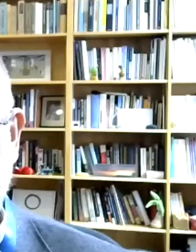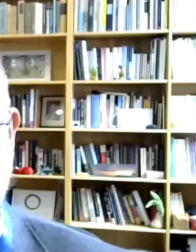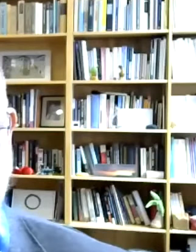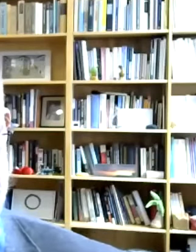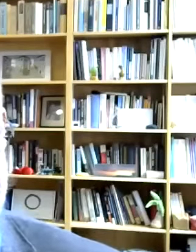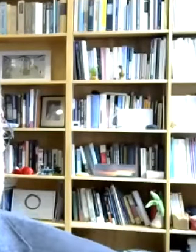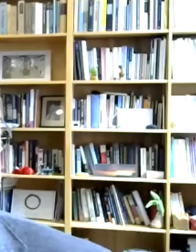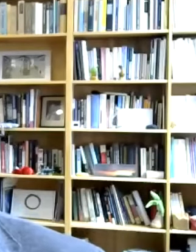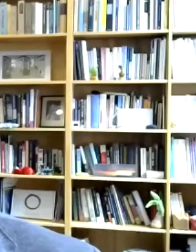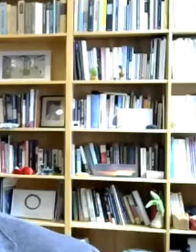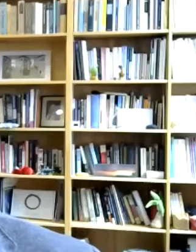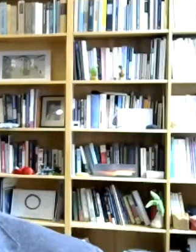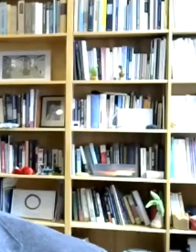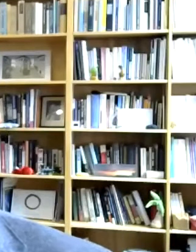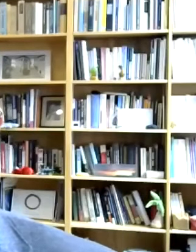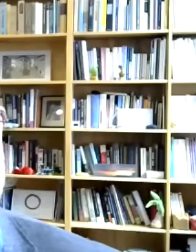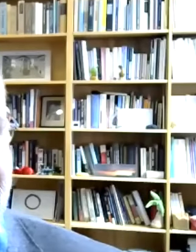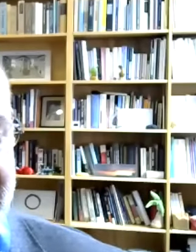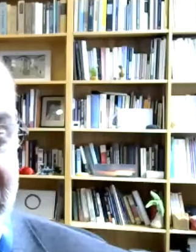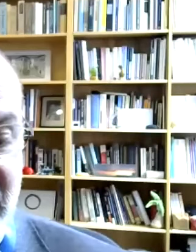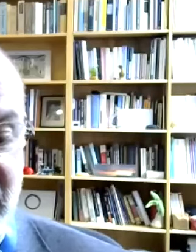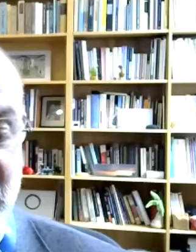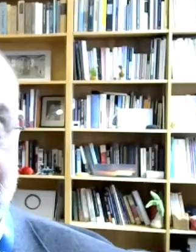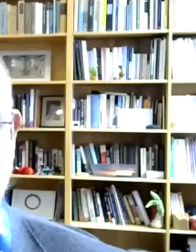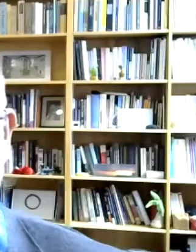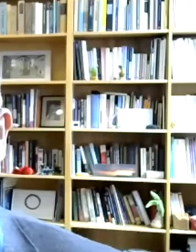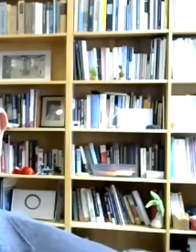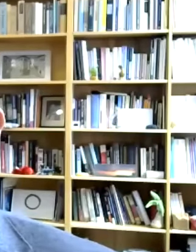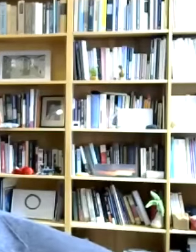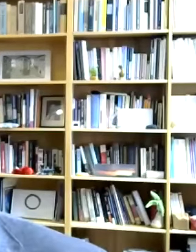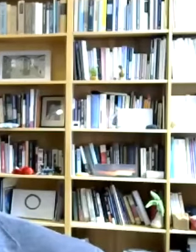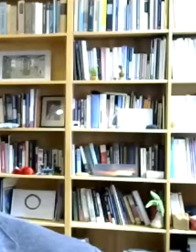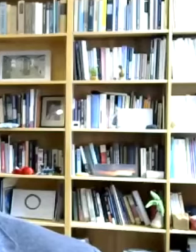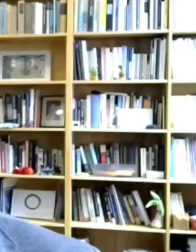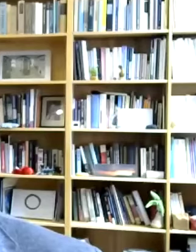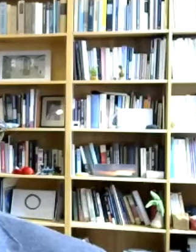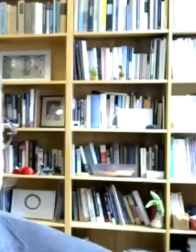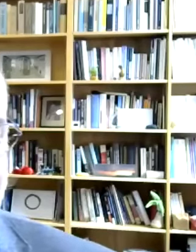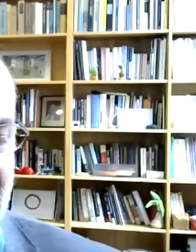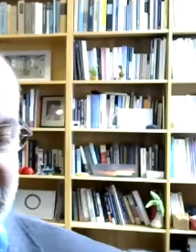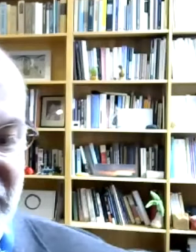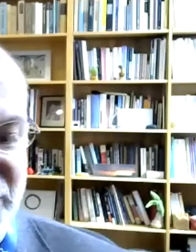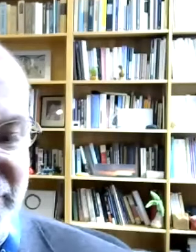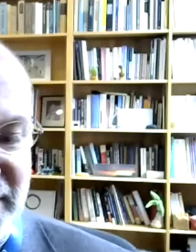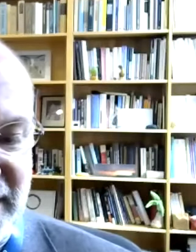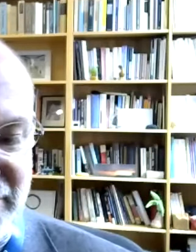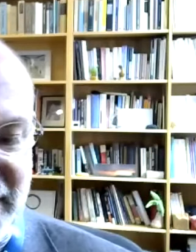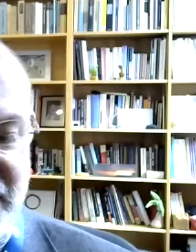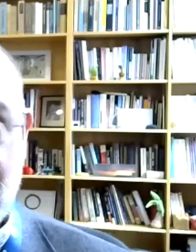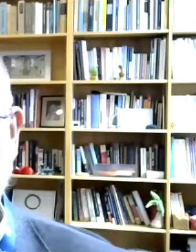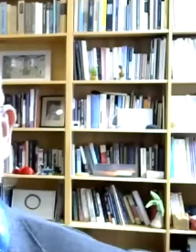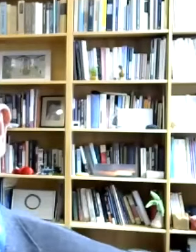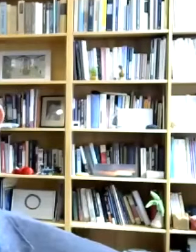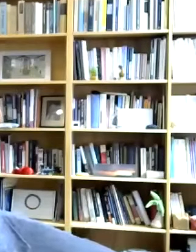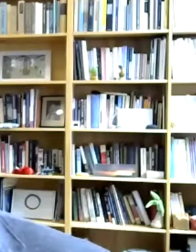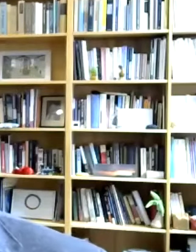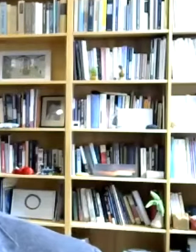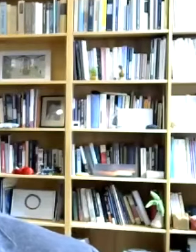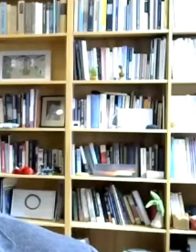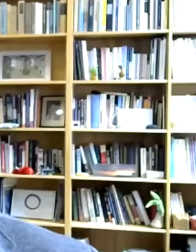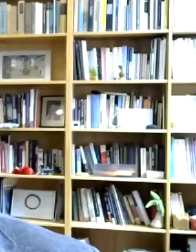and pediatrics. His presentation is entitled Suicide Prevention in Health Systems, Data-Driven Innovation in